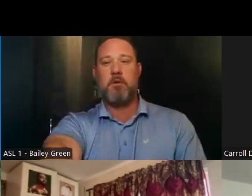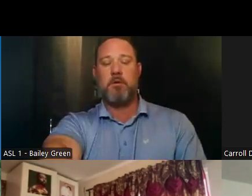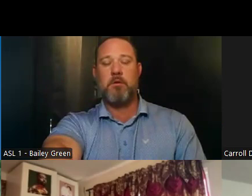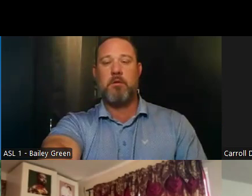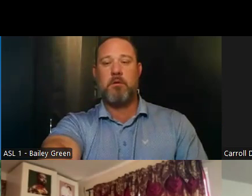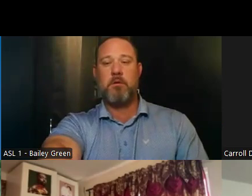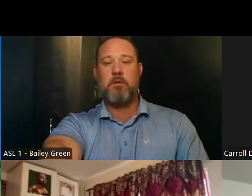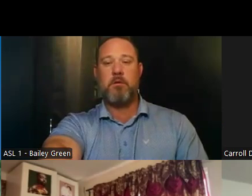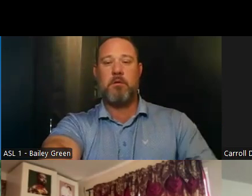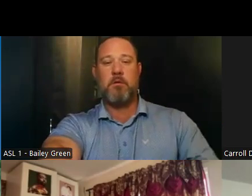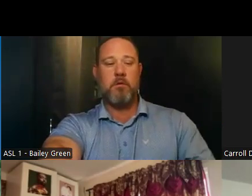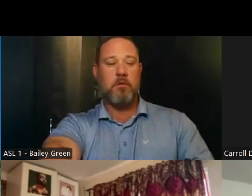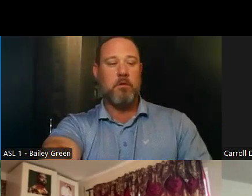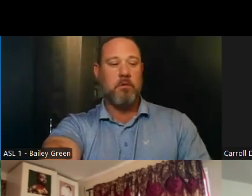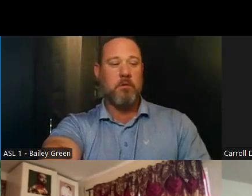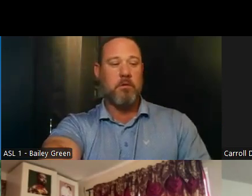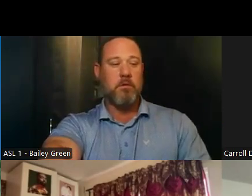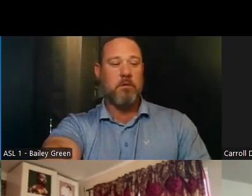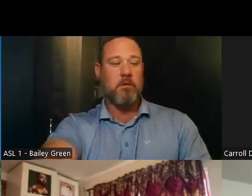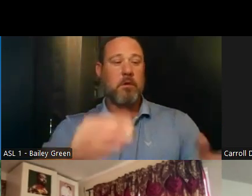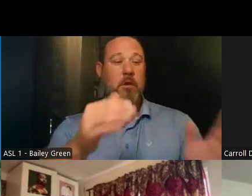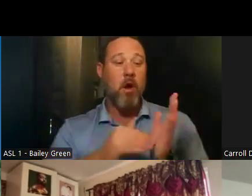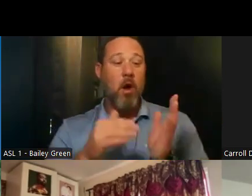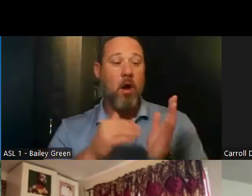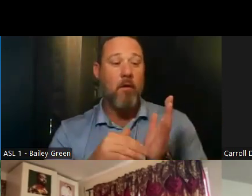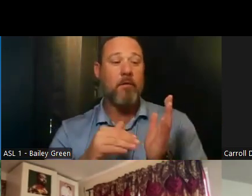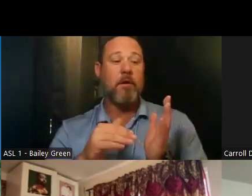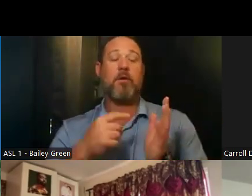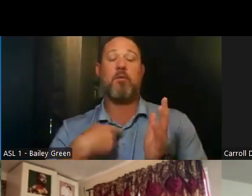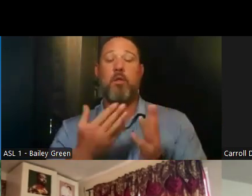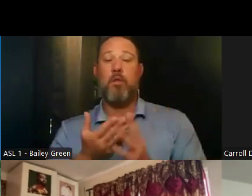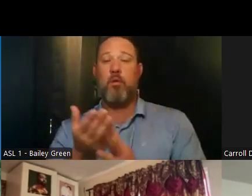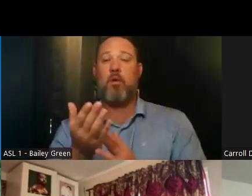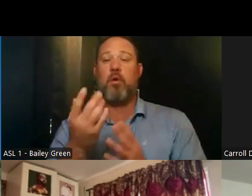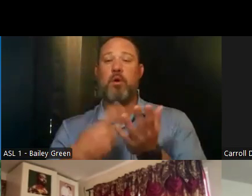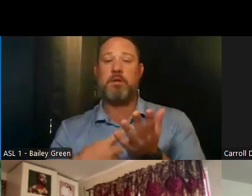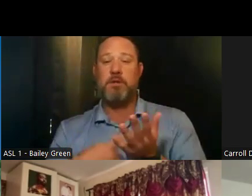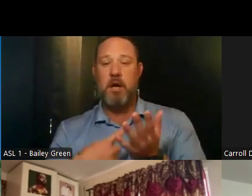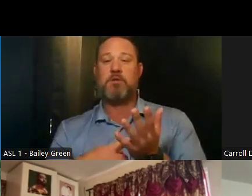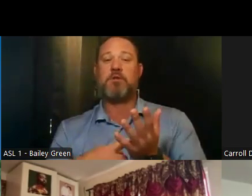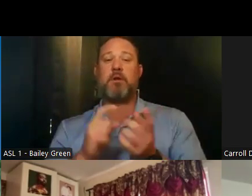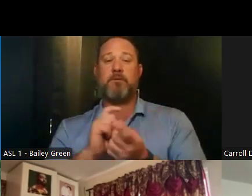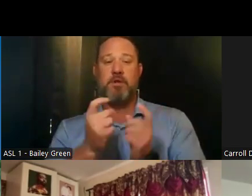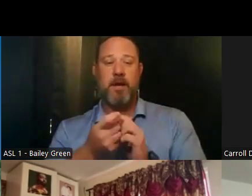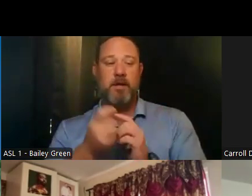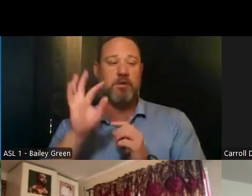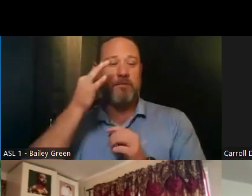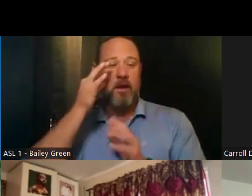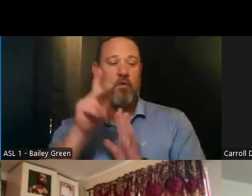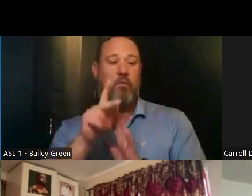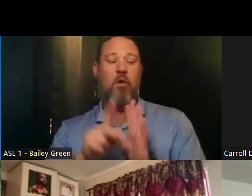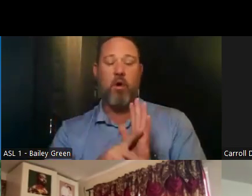think when we go through a discussion of changes in federal